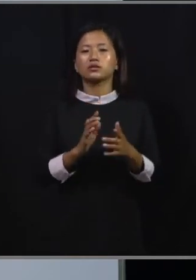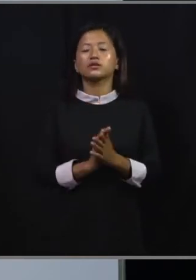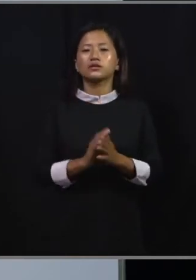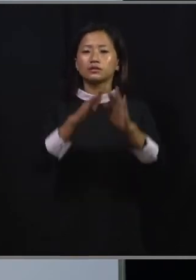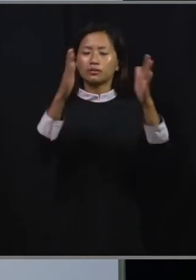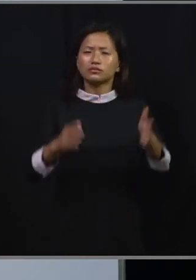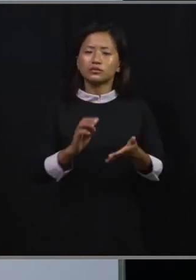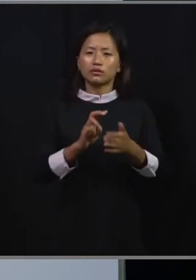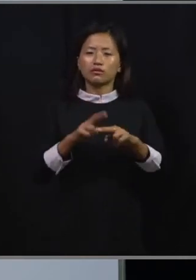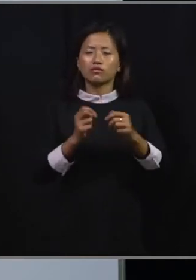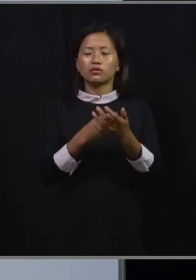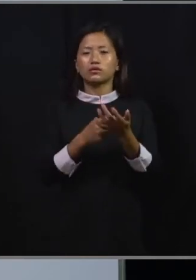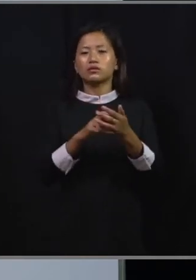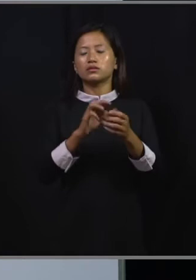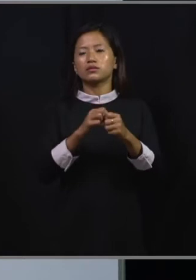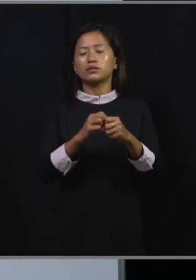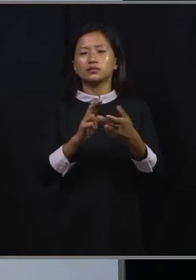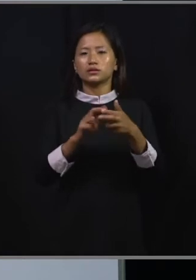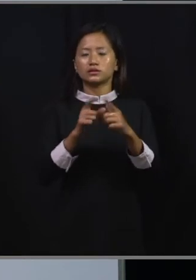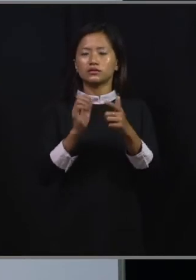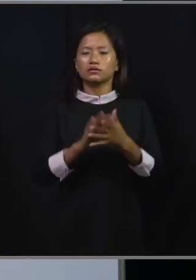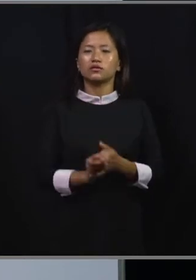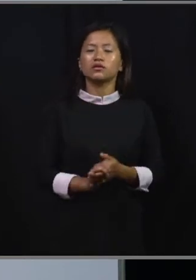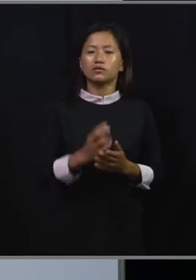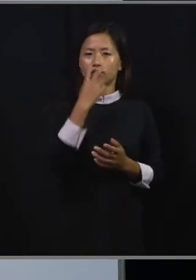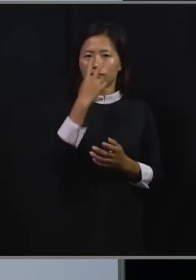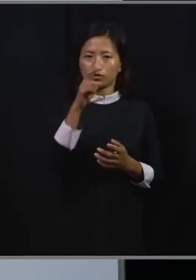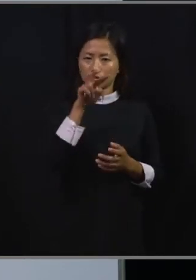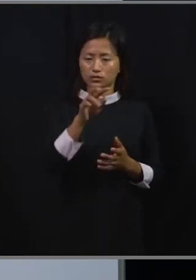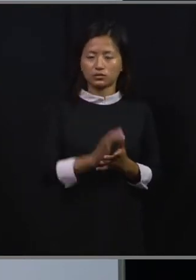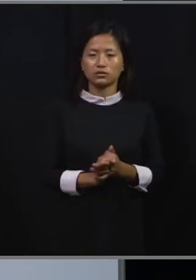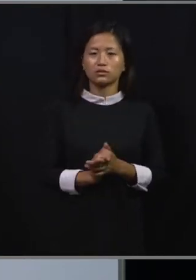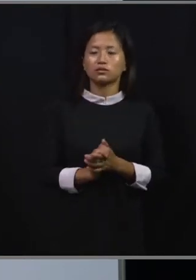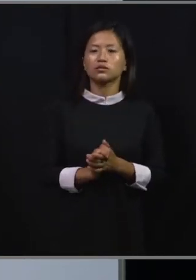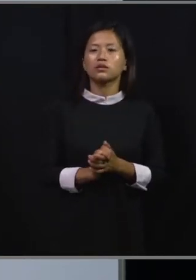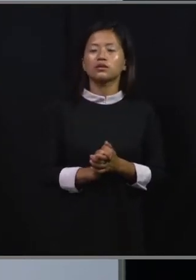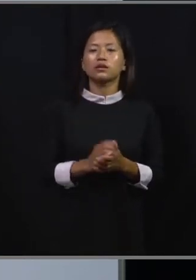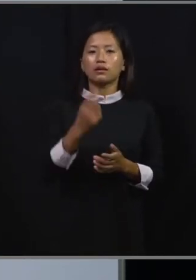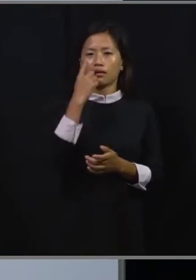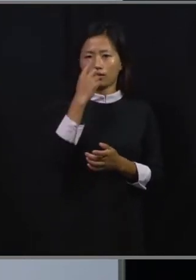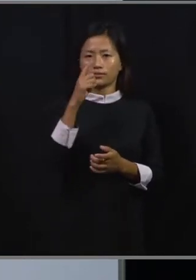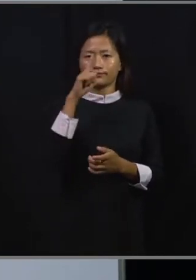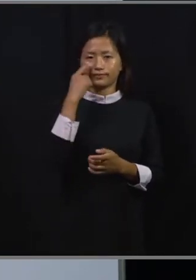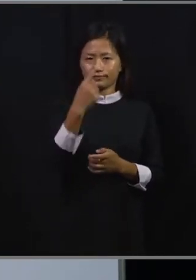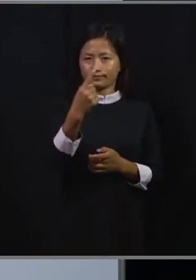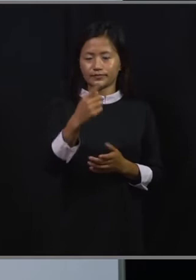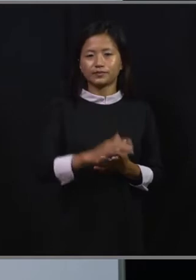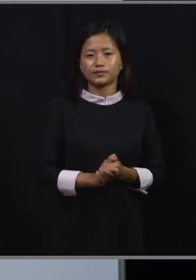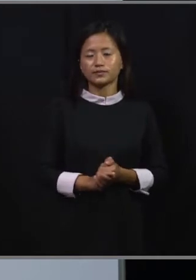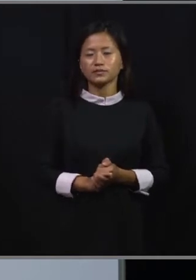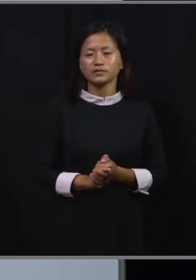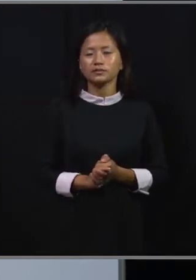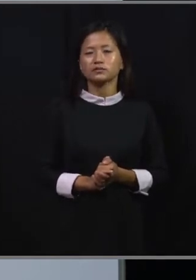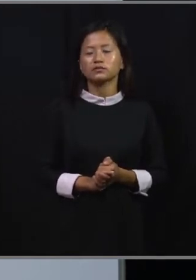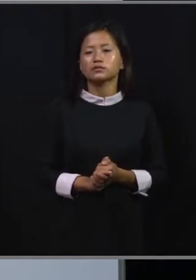form at exactly at the focus of the focus of what? Eye lens. Is it clear? So focus of eye